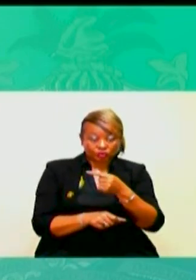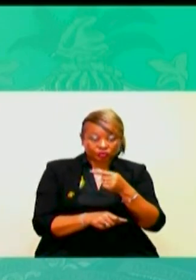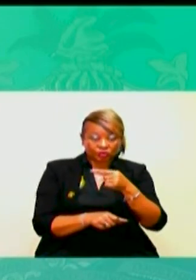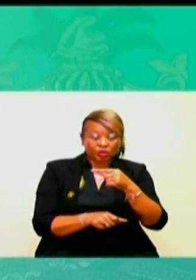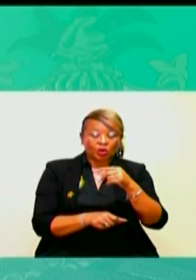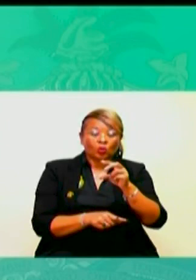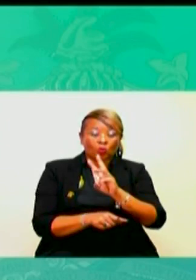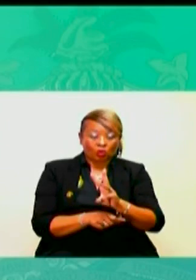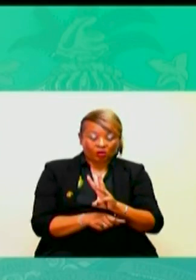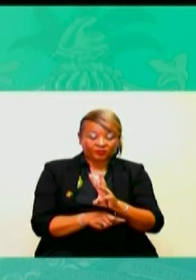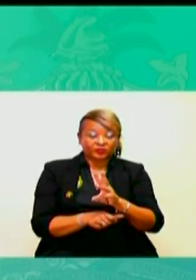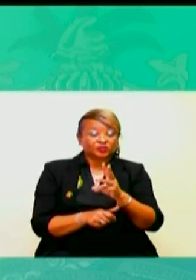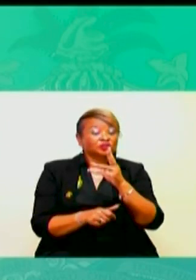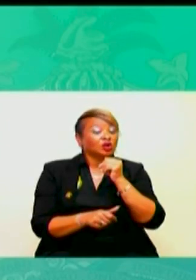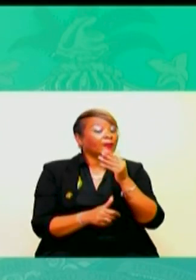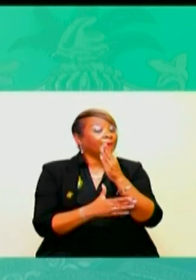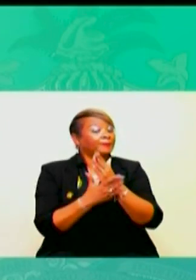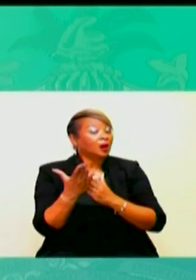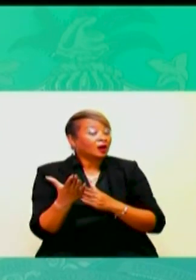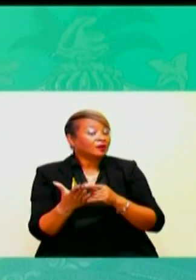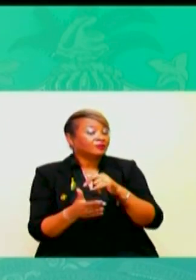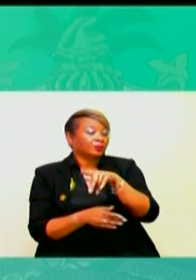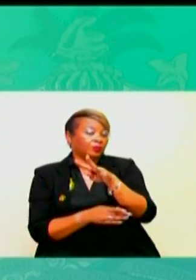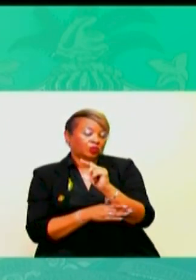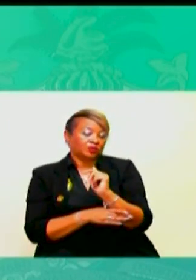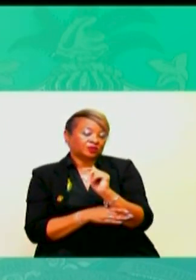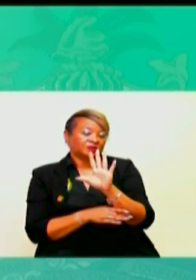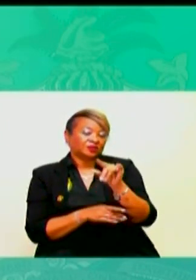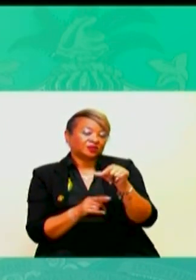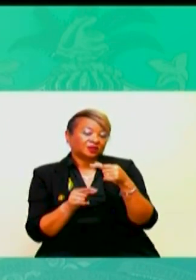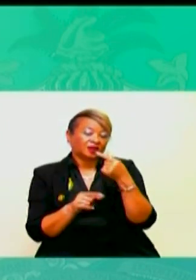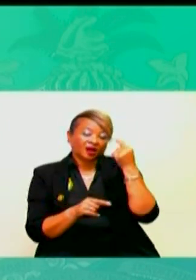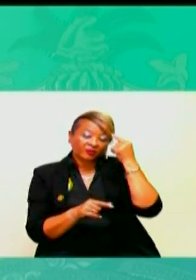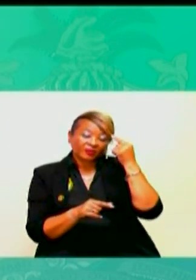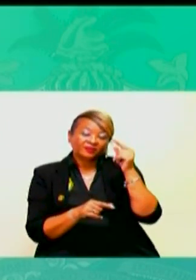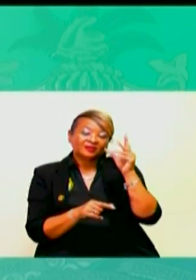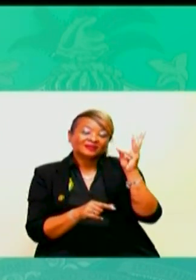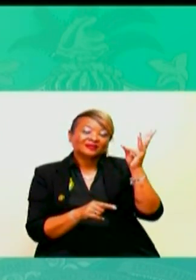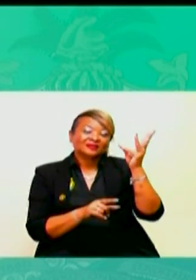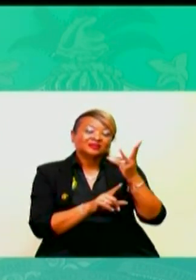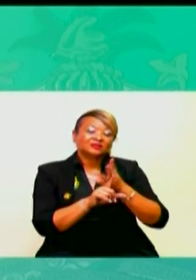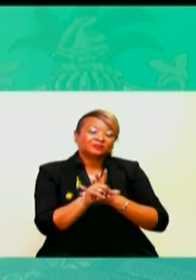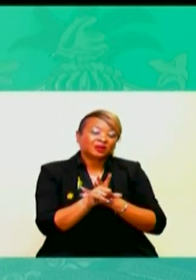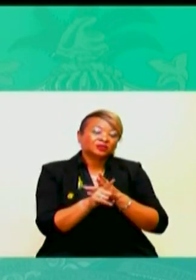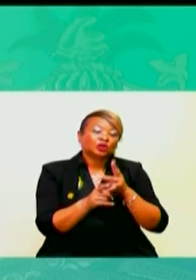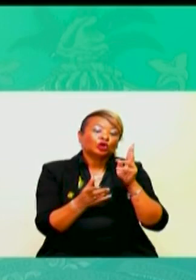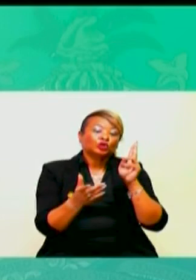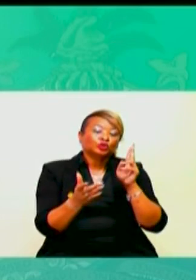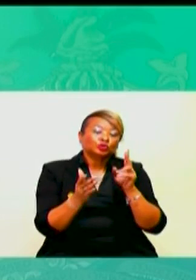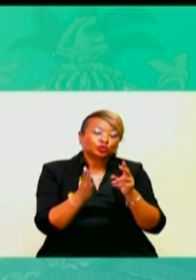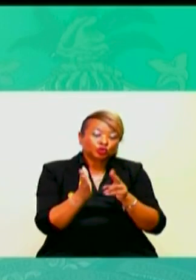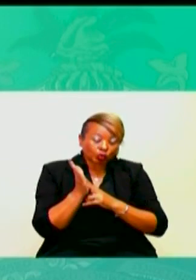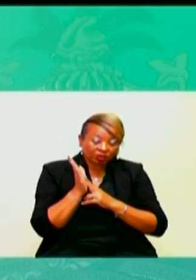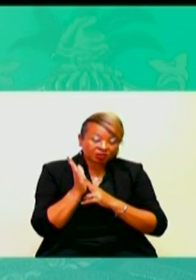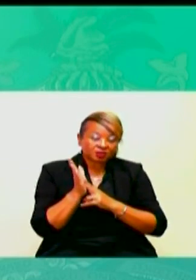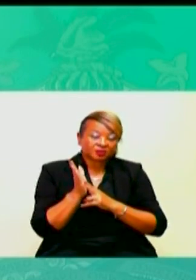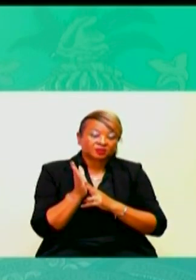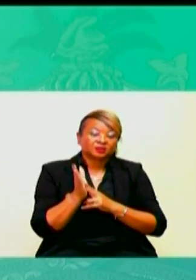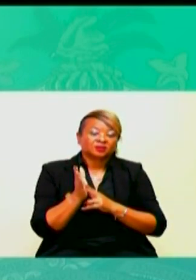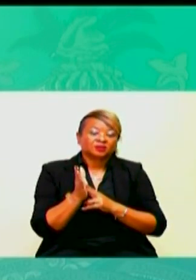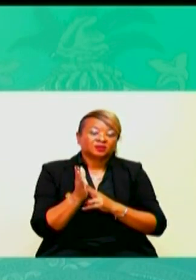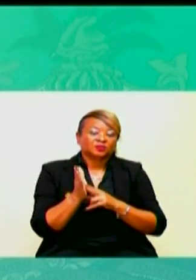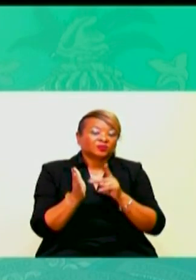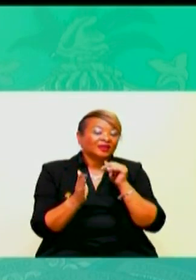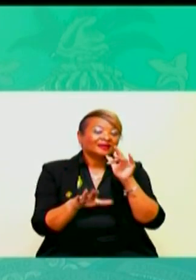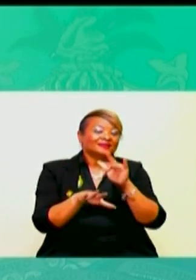port. Mm-hmm. The government have to give them 6 months notice to do anything with it. We can't touch it. What? No,